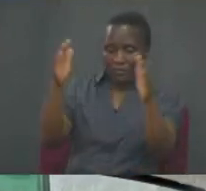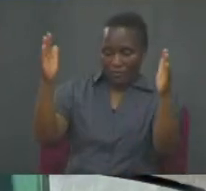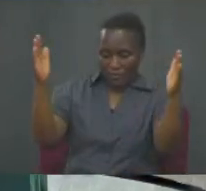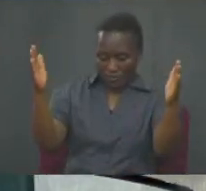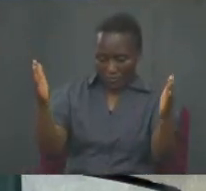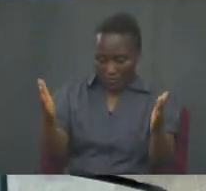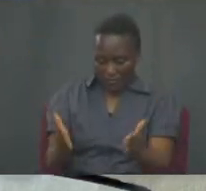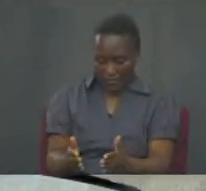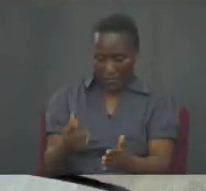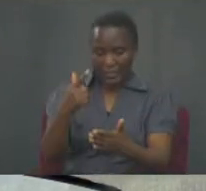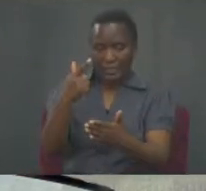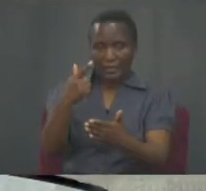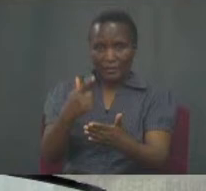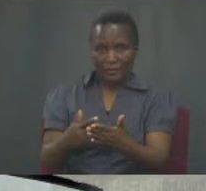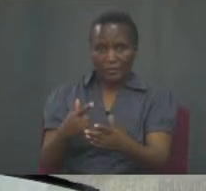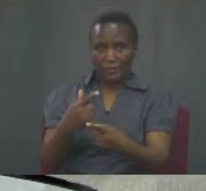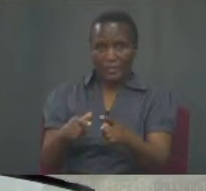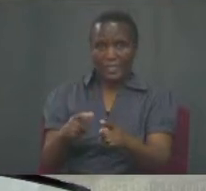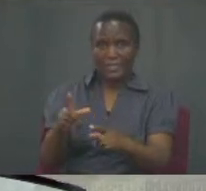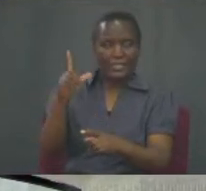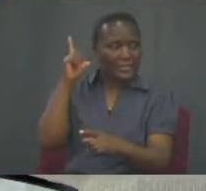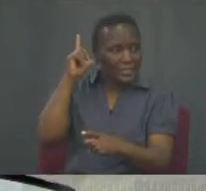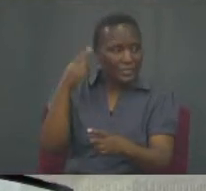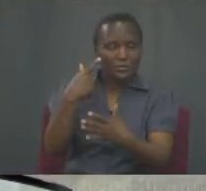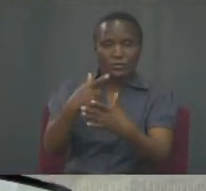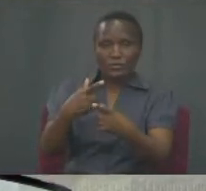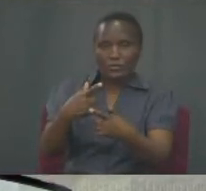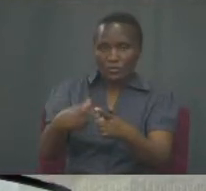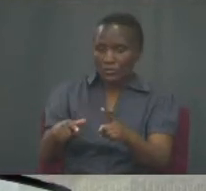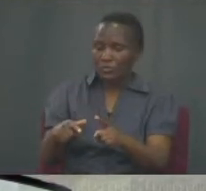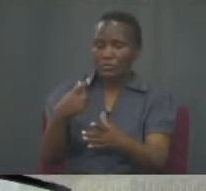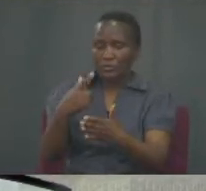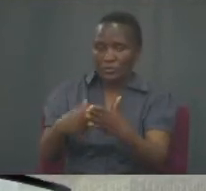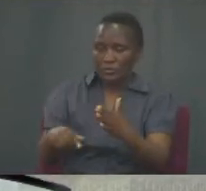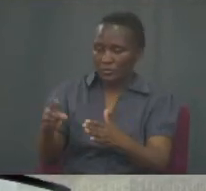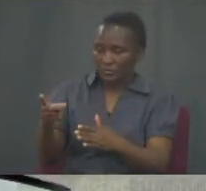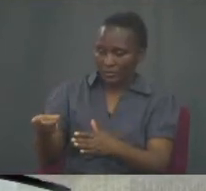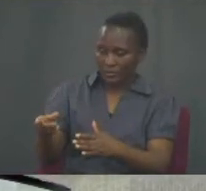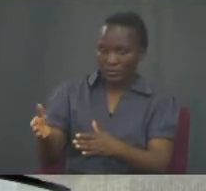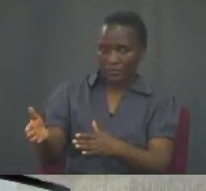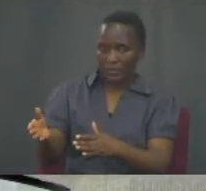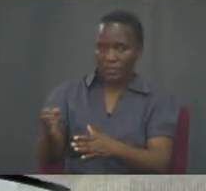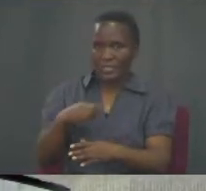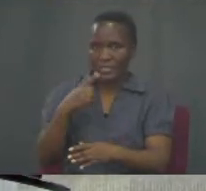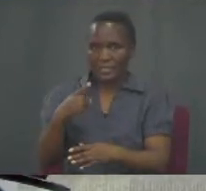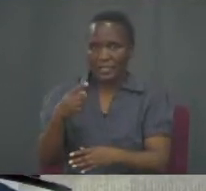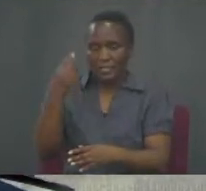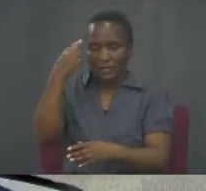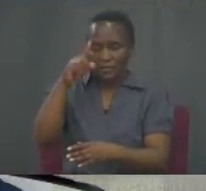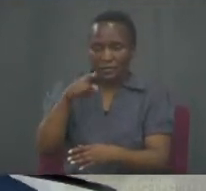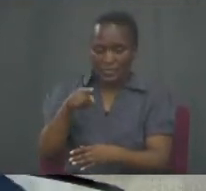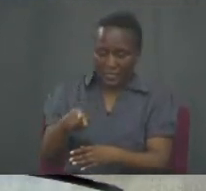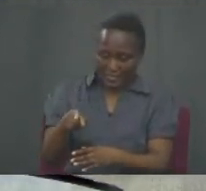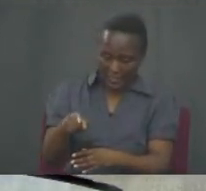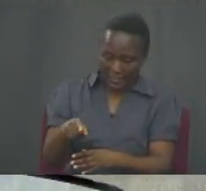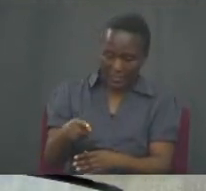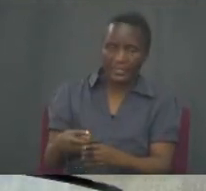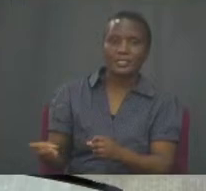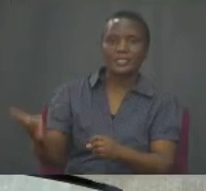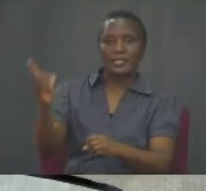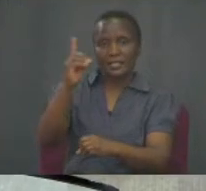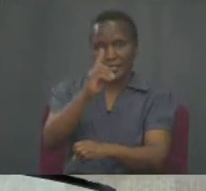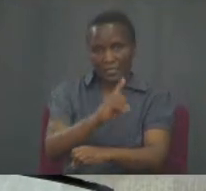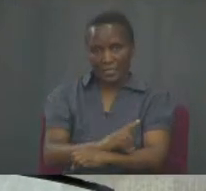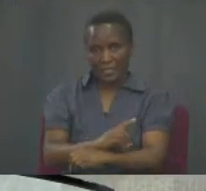I want you to listen what she says. She says, for this is the day. I want you to notice what we